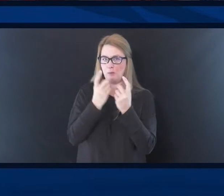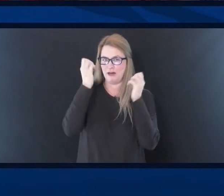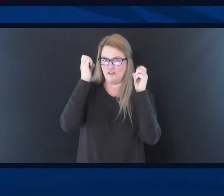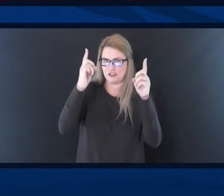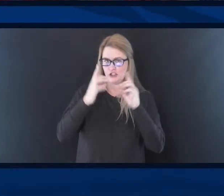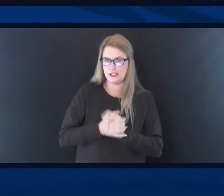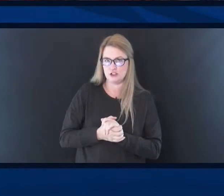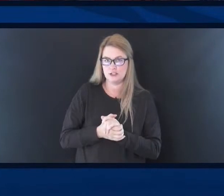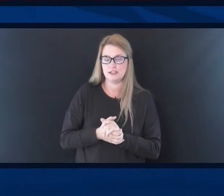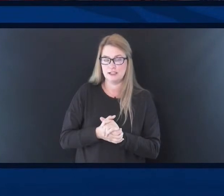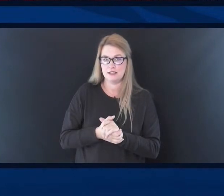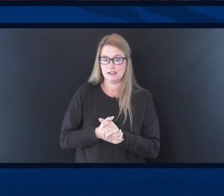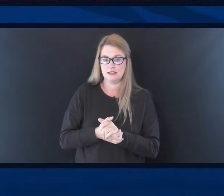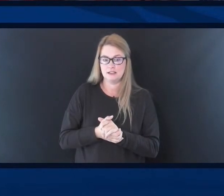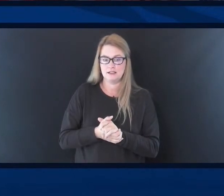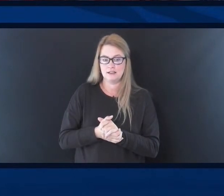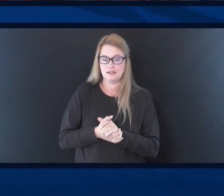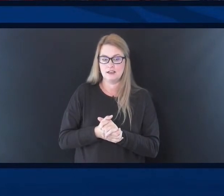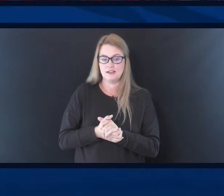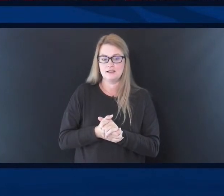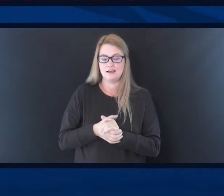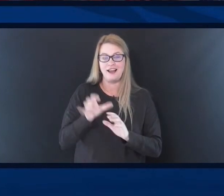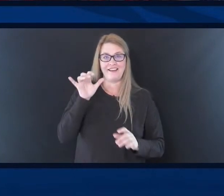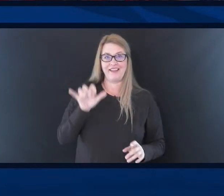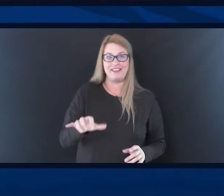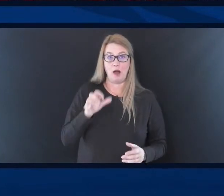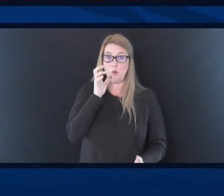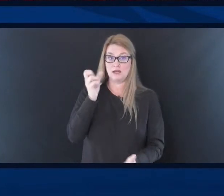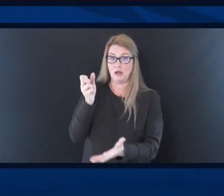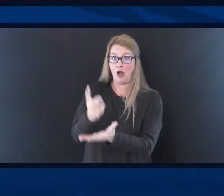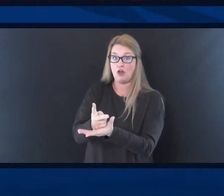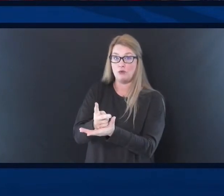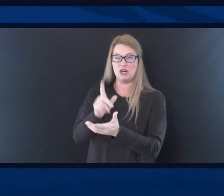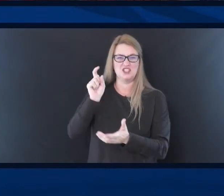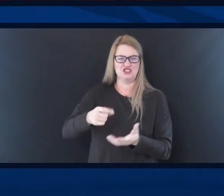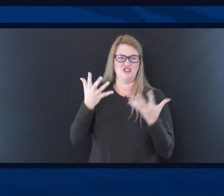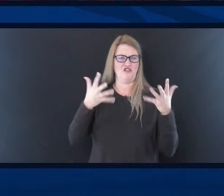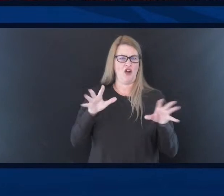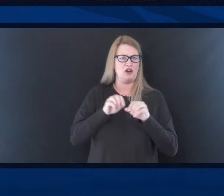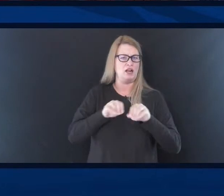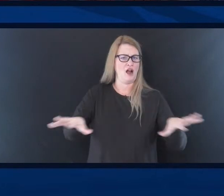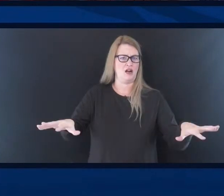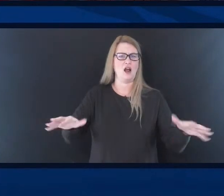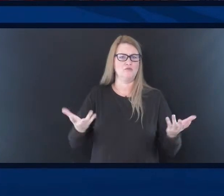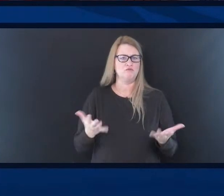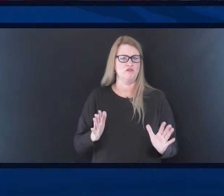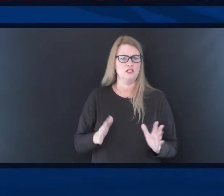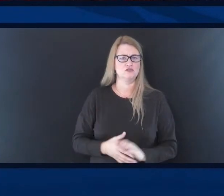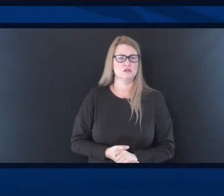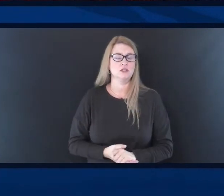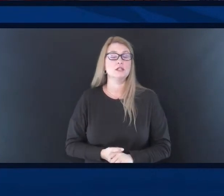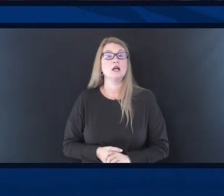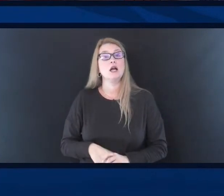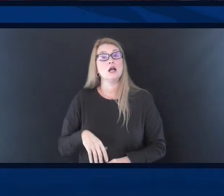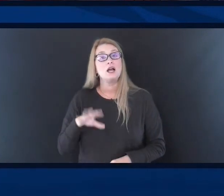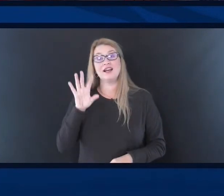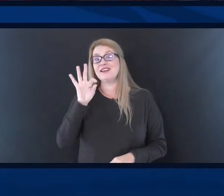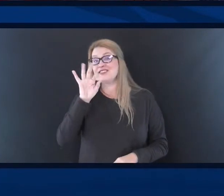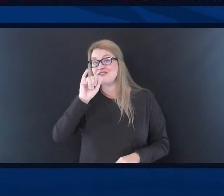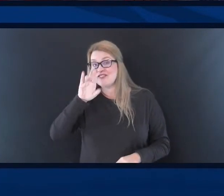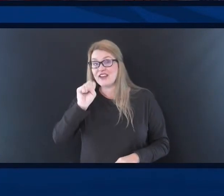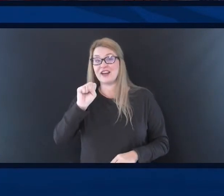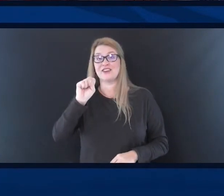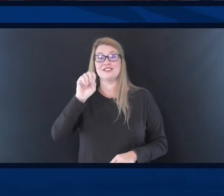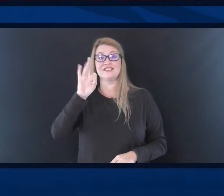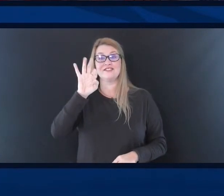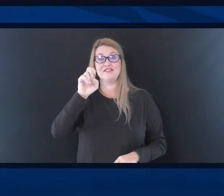but that was absolutely authorized and it should have already gone out. As far as our fairs and festivals,